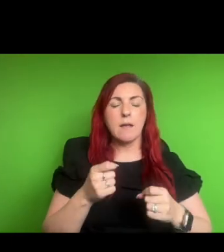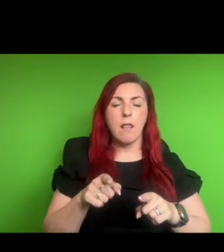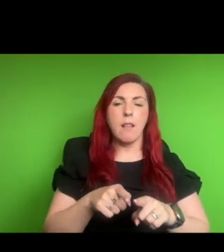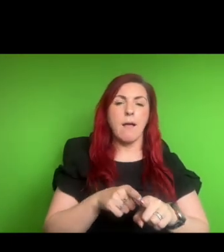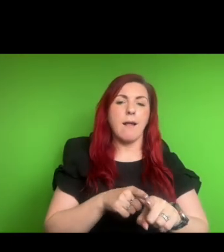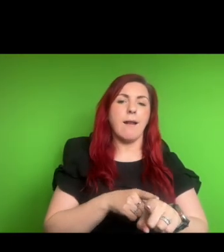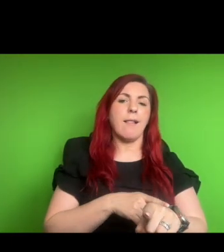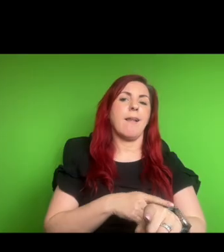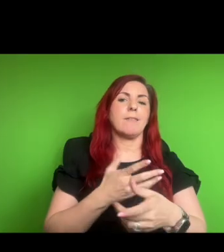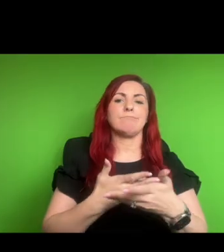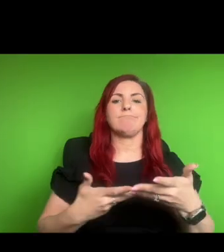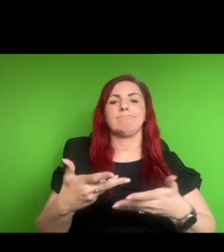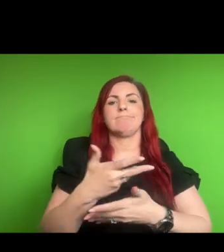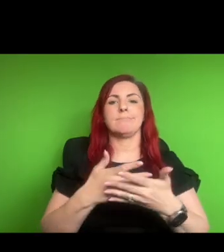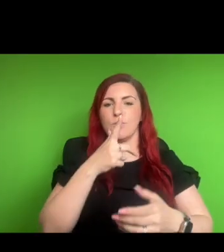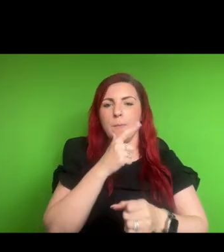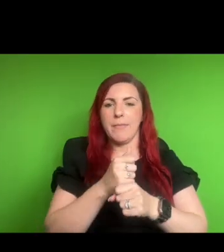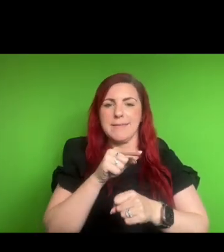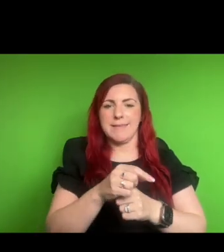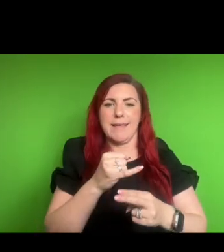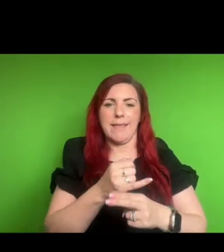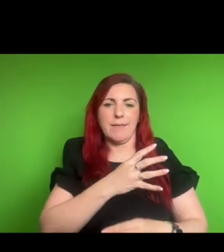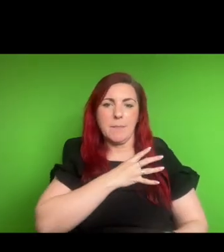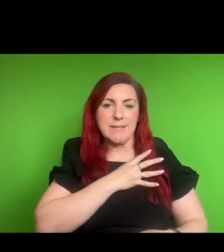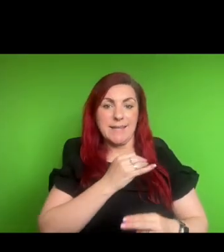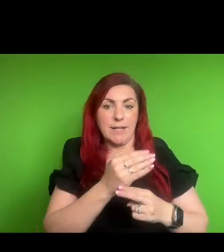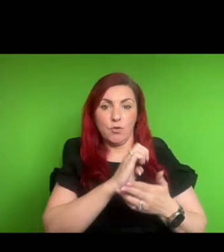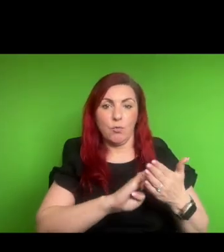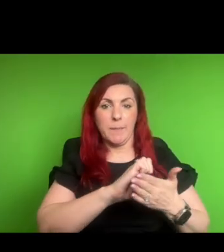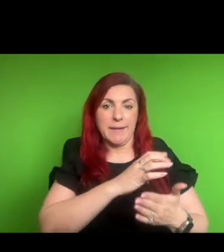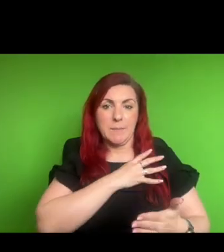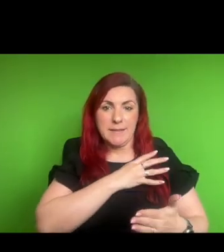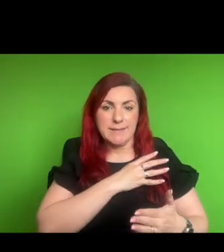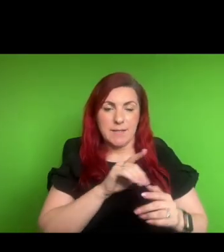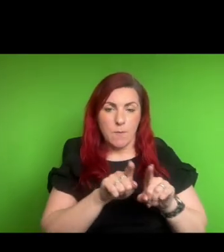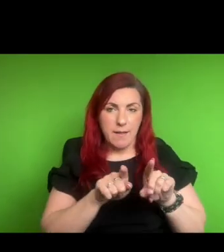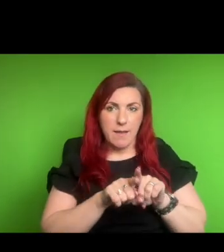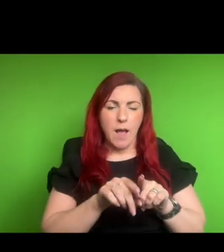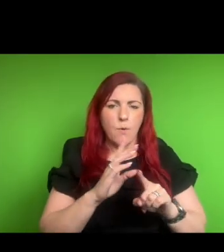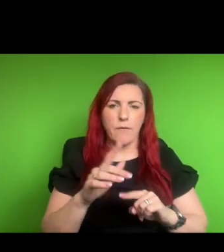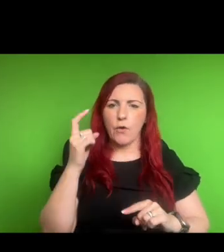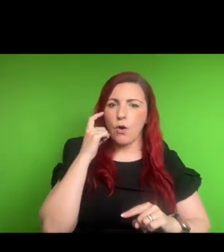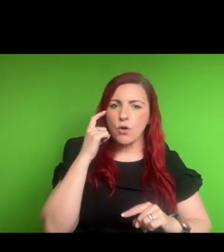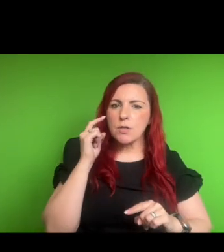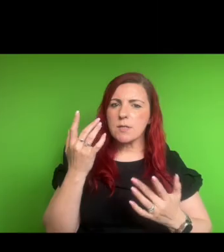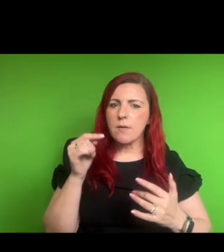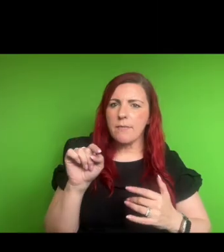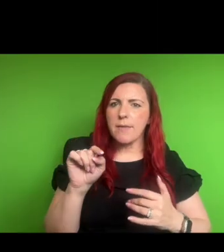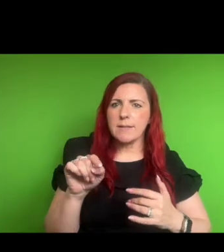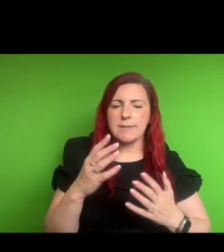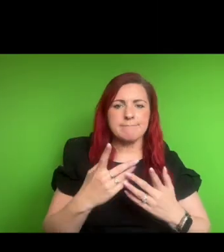about this at committee level, at European level, and we're very conscious of the fact that in